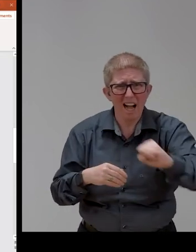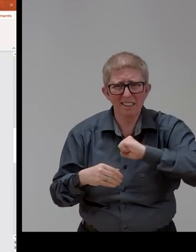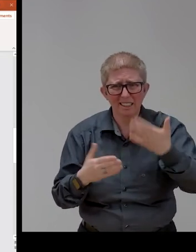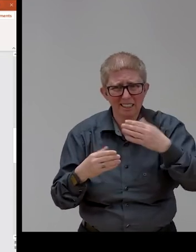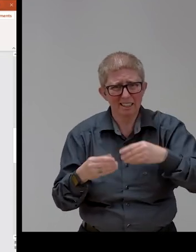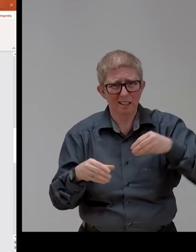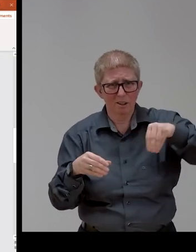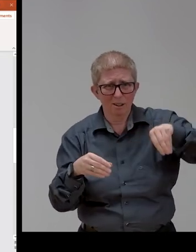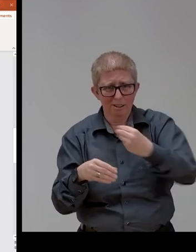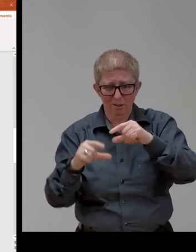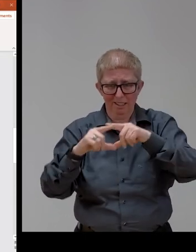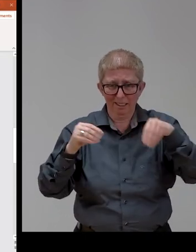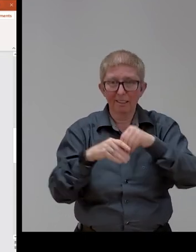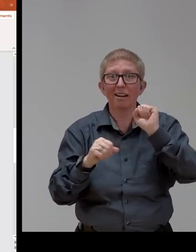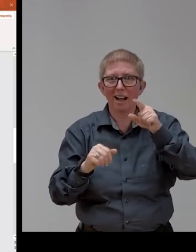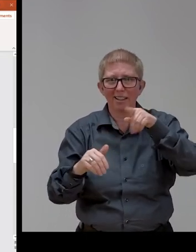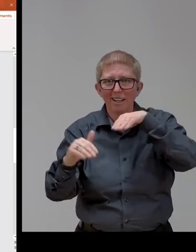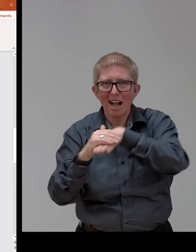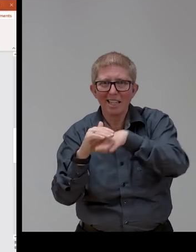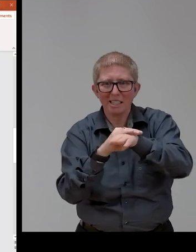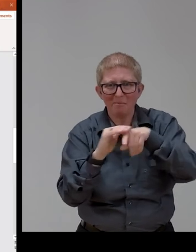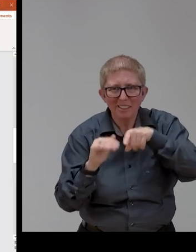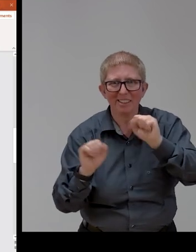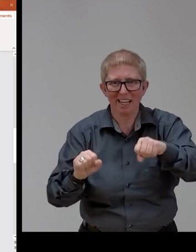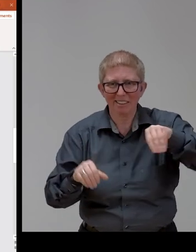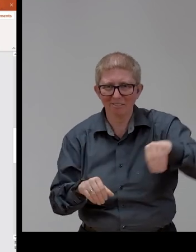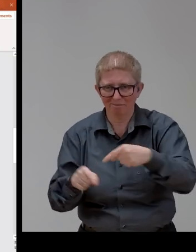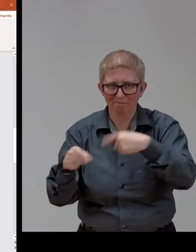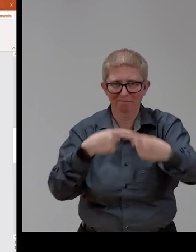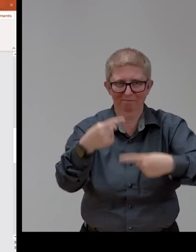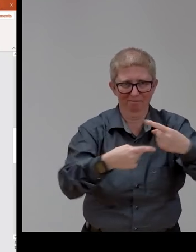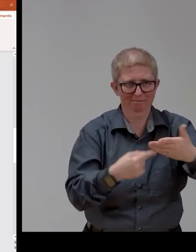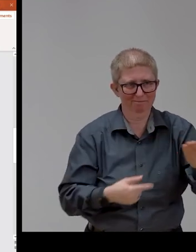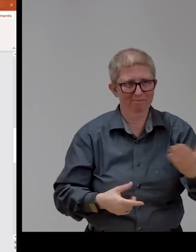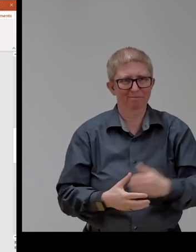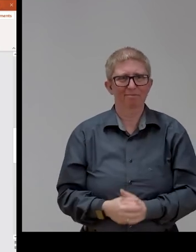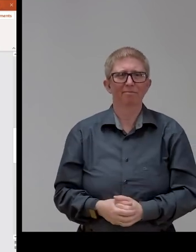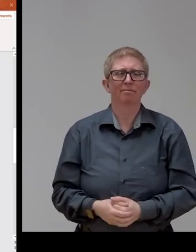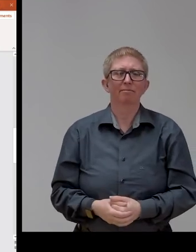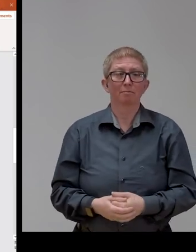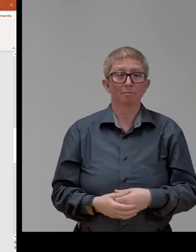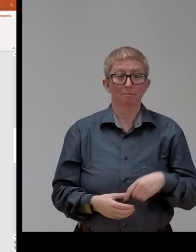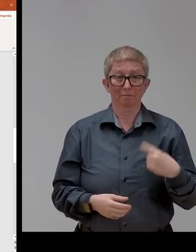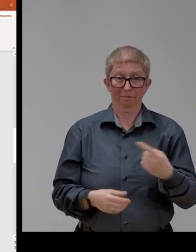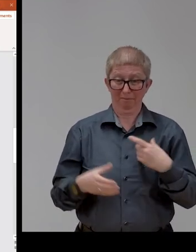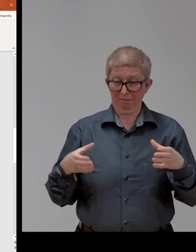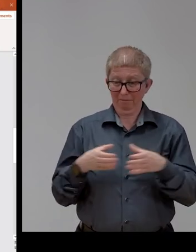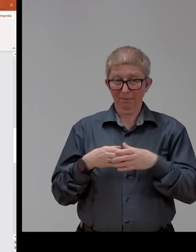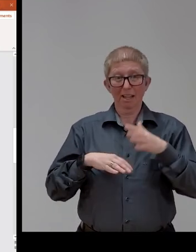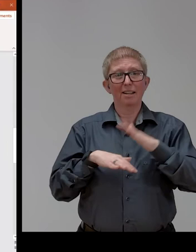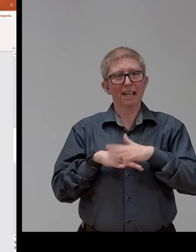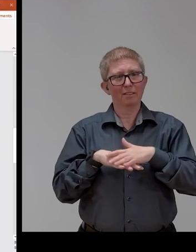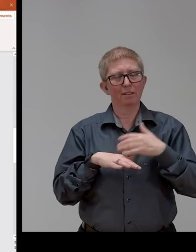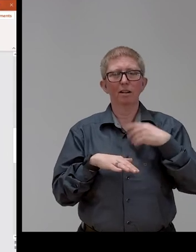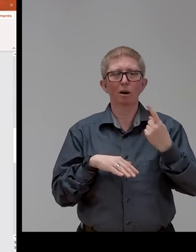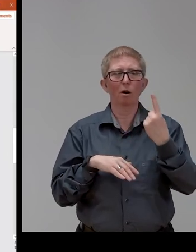aspect. Another aspect is networks give one voice to its members. We're all together and we're able to